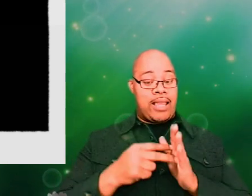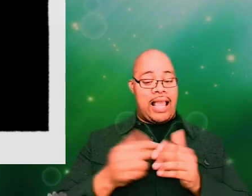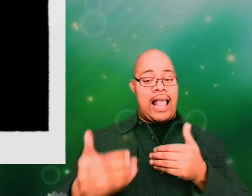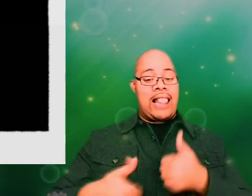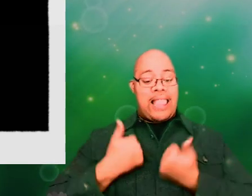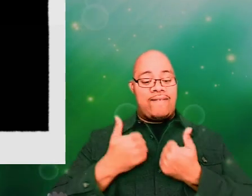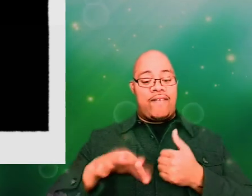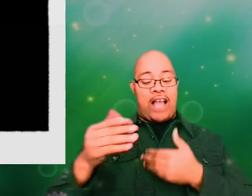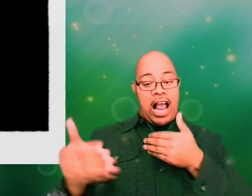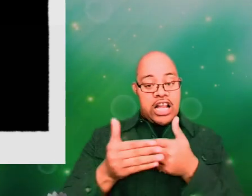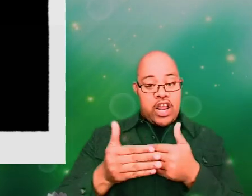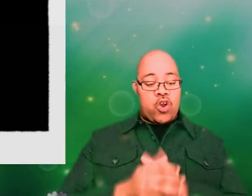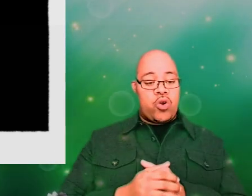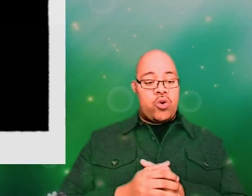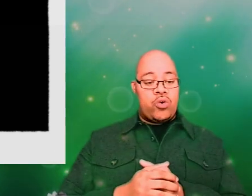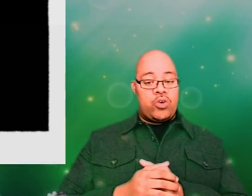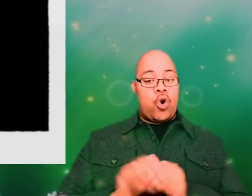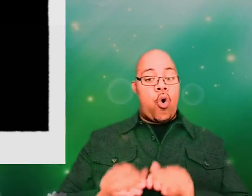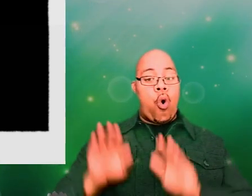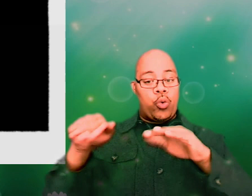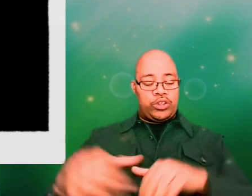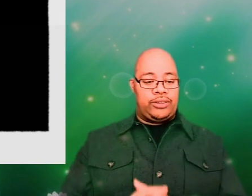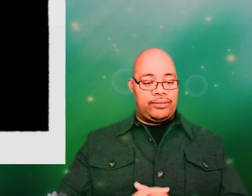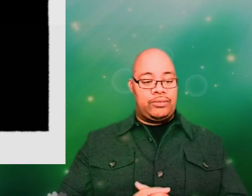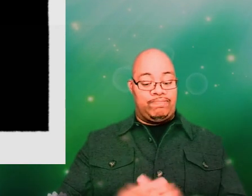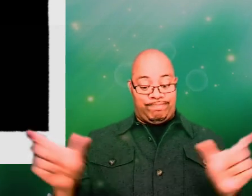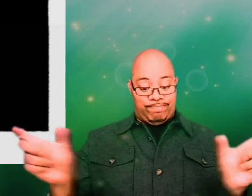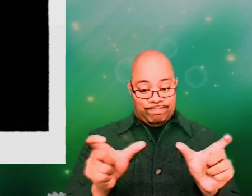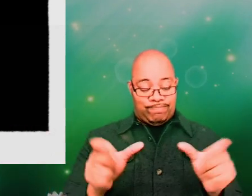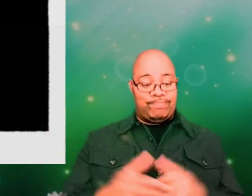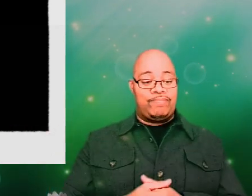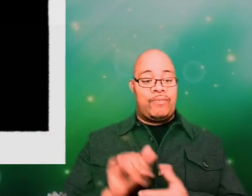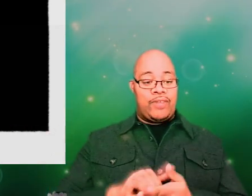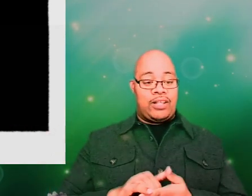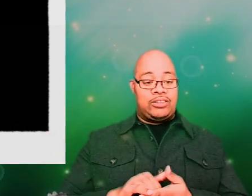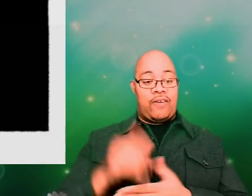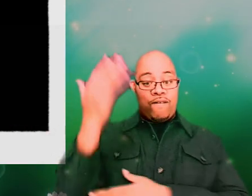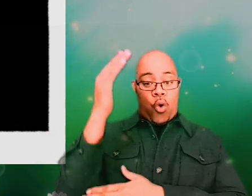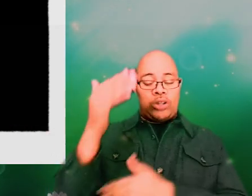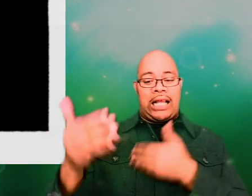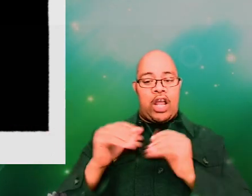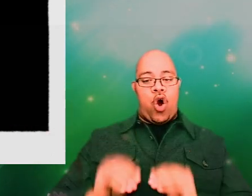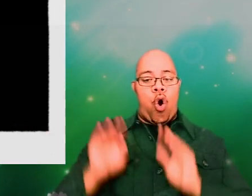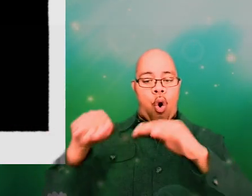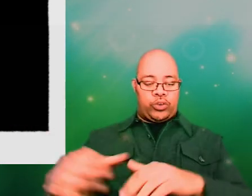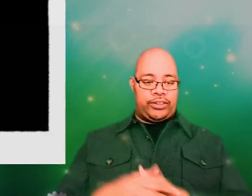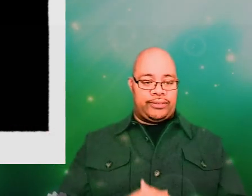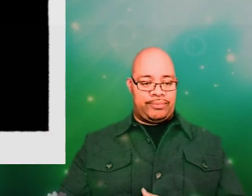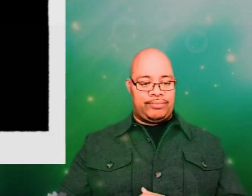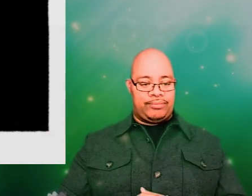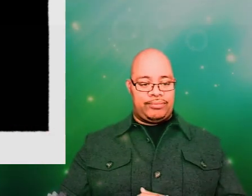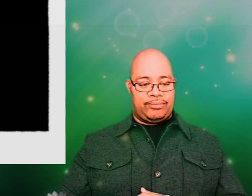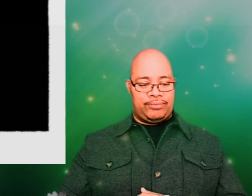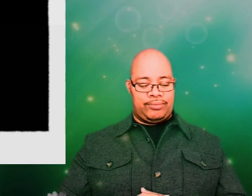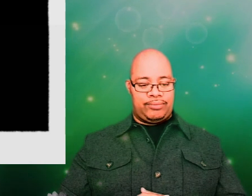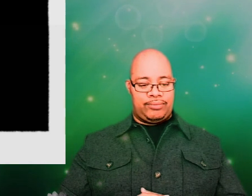found in or near the sea. And then when we put it all together, a maritime forest is a forest by the sea